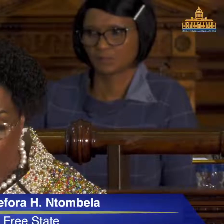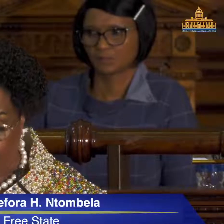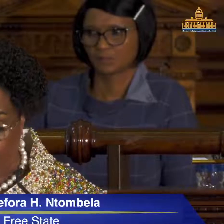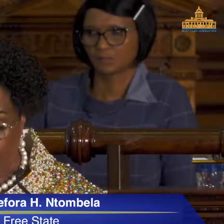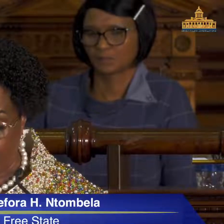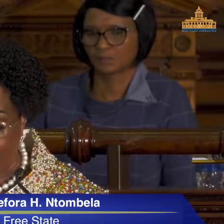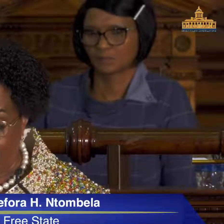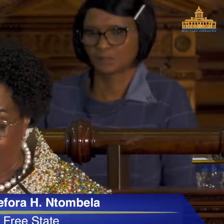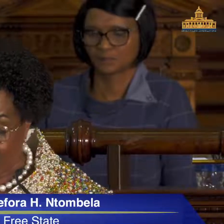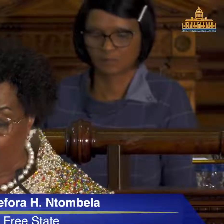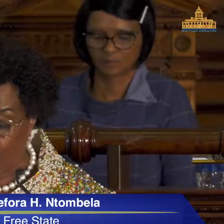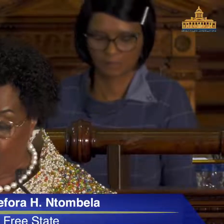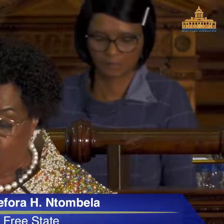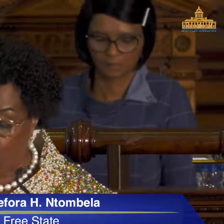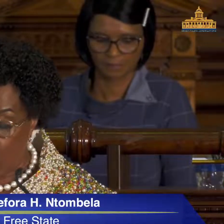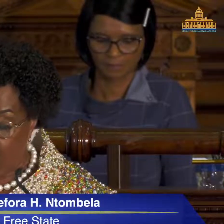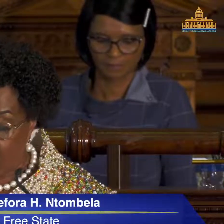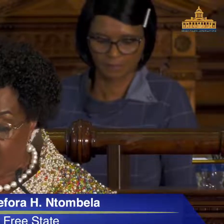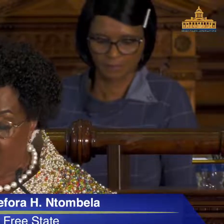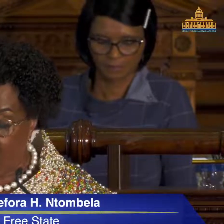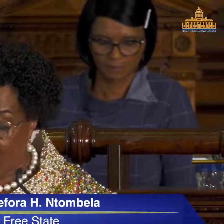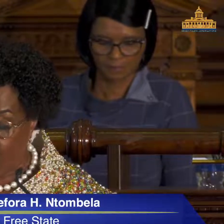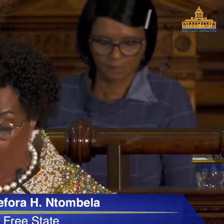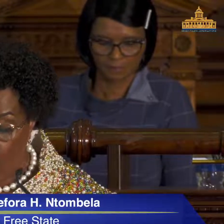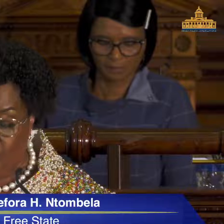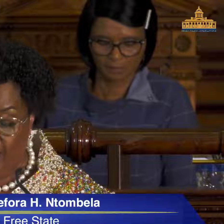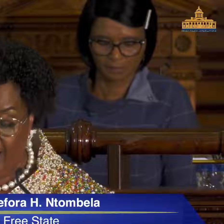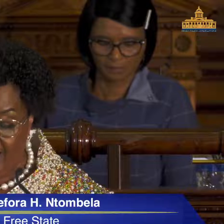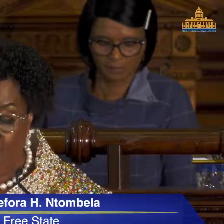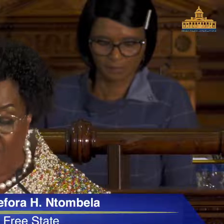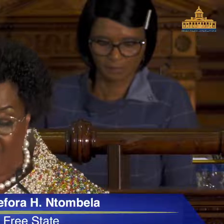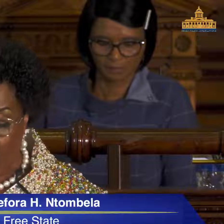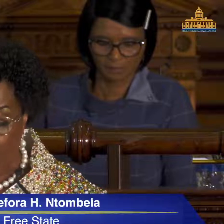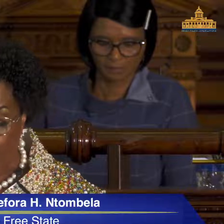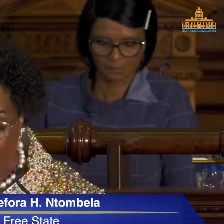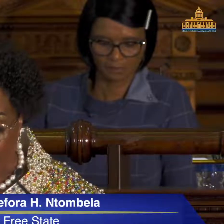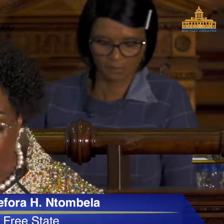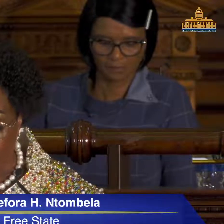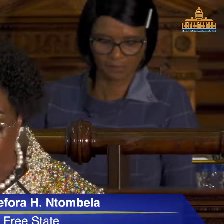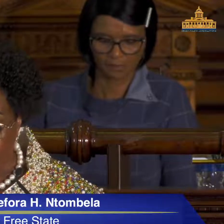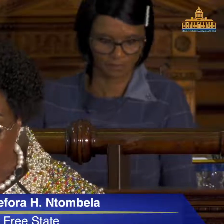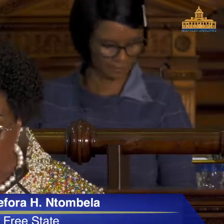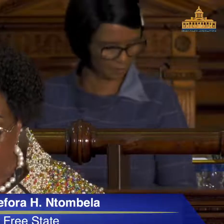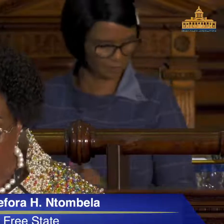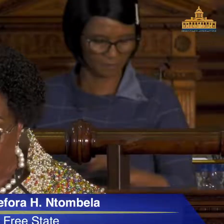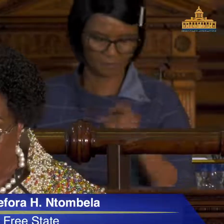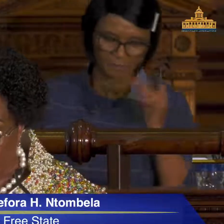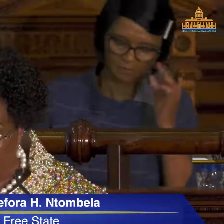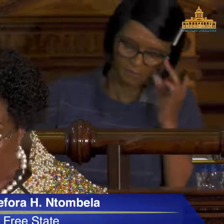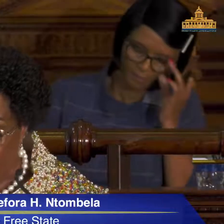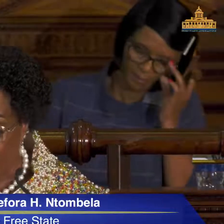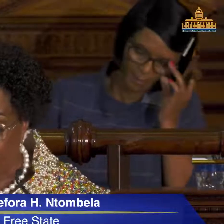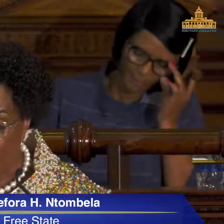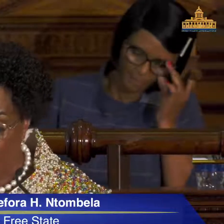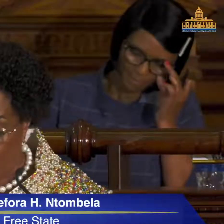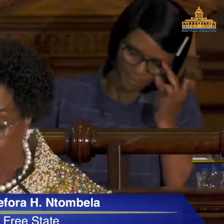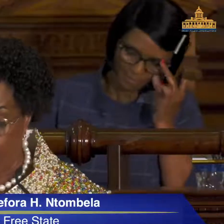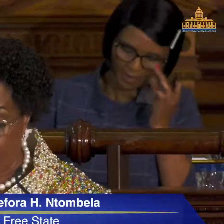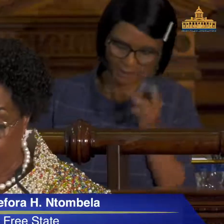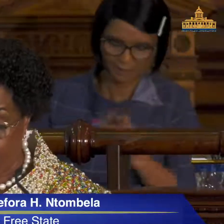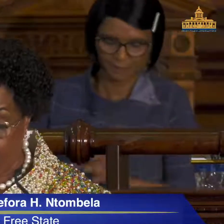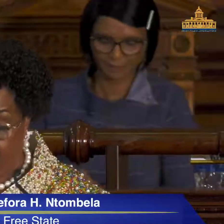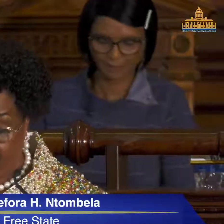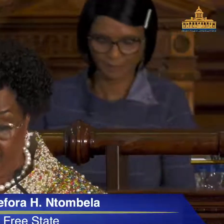and communities. This will also specify the role each partner will play in ensuring the development